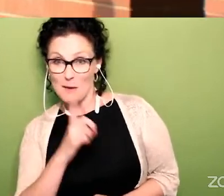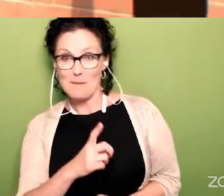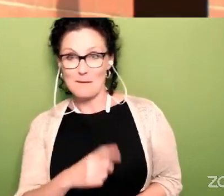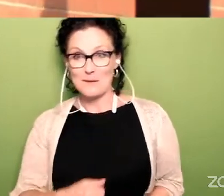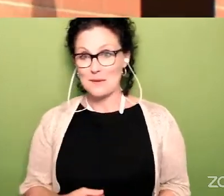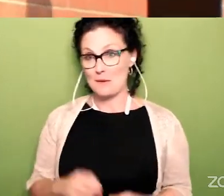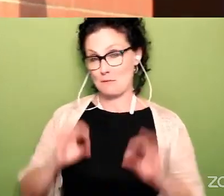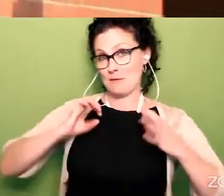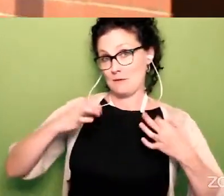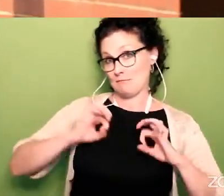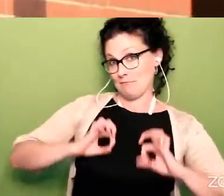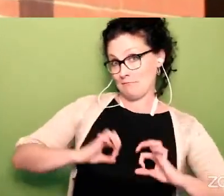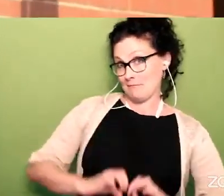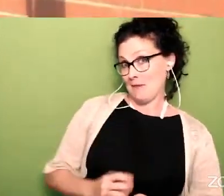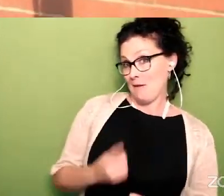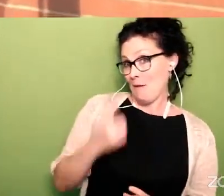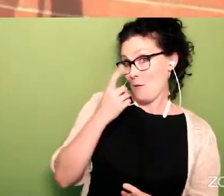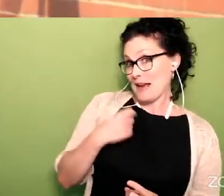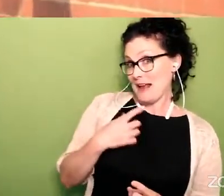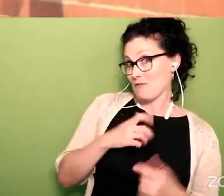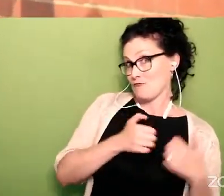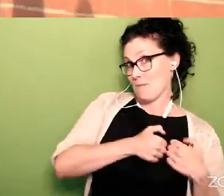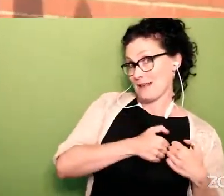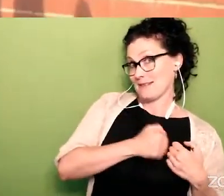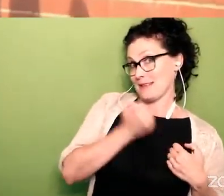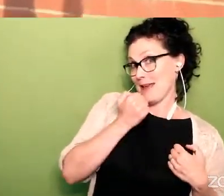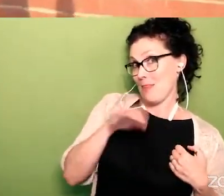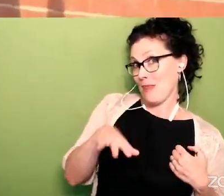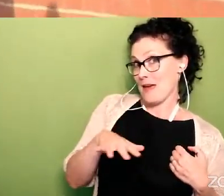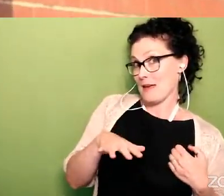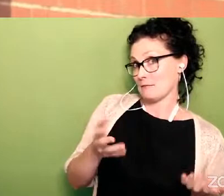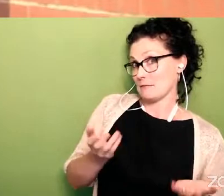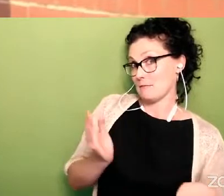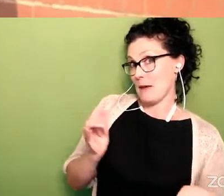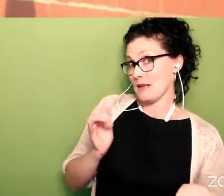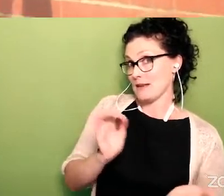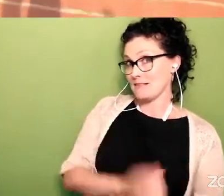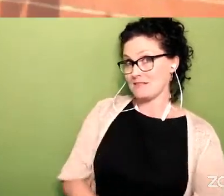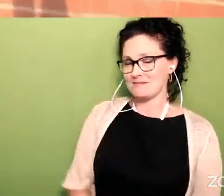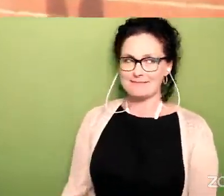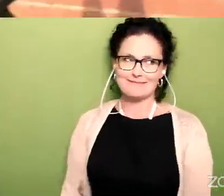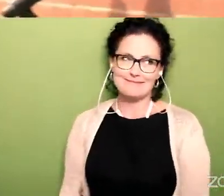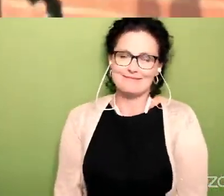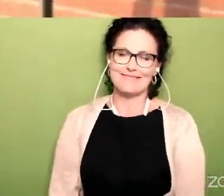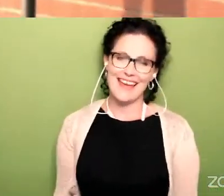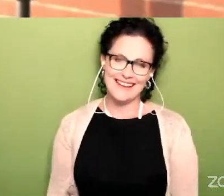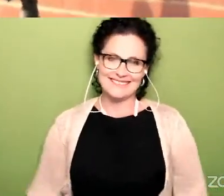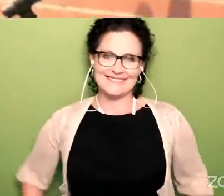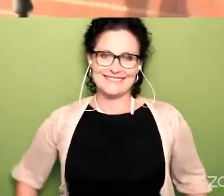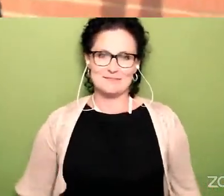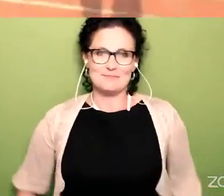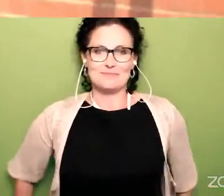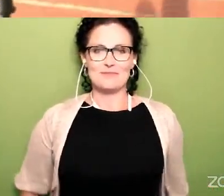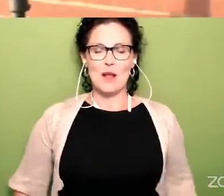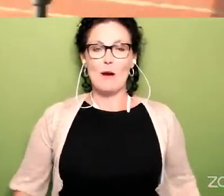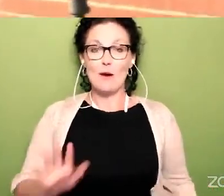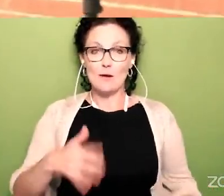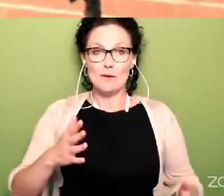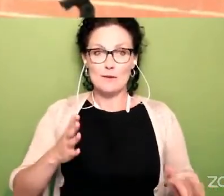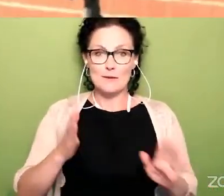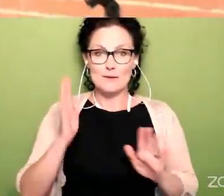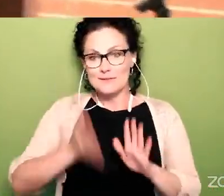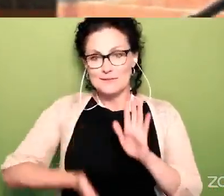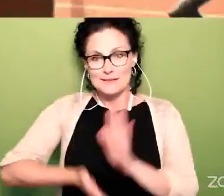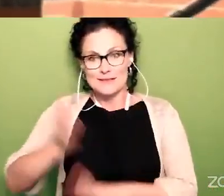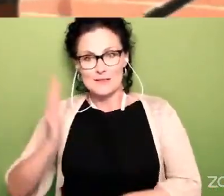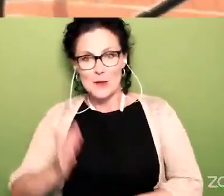Oh, we better get a move on. Glad someone's remembered. Sure you're all right? Let's get going. See, it's like a chariot of dreams, isn't